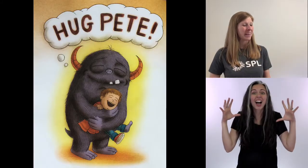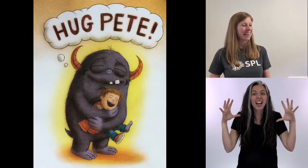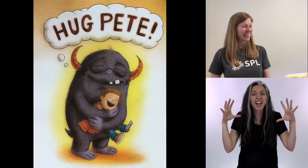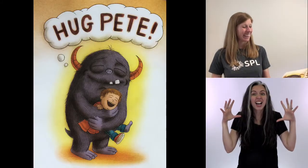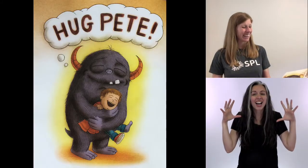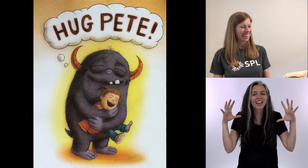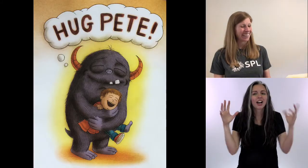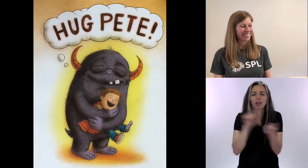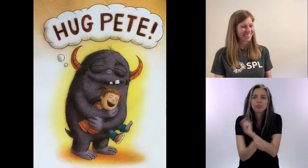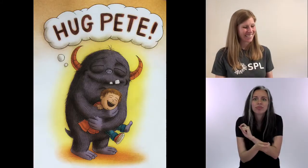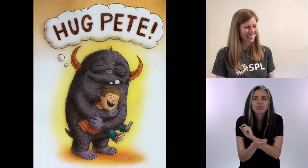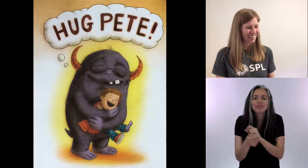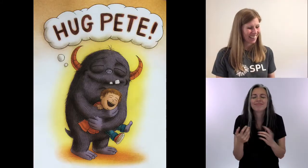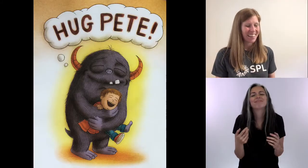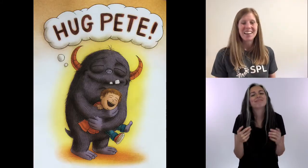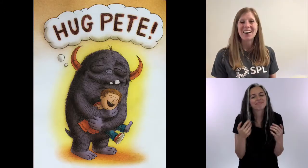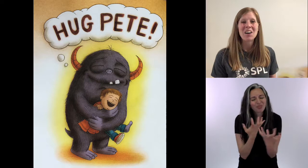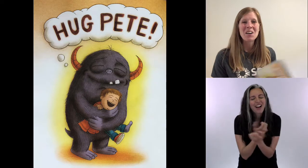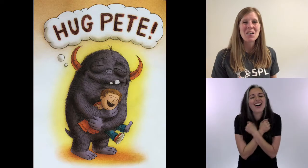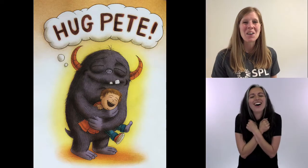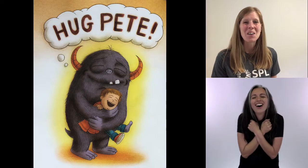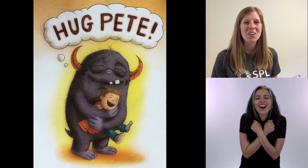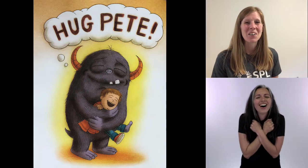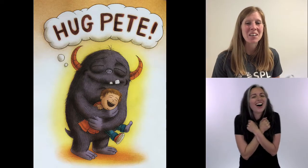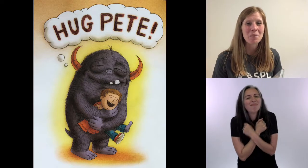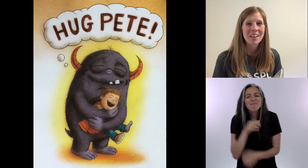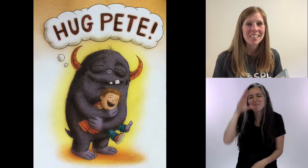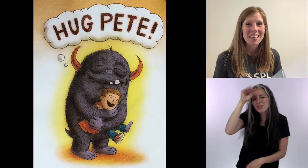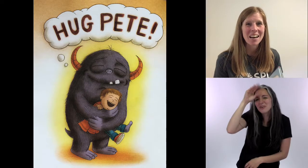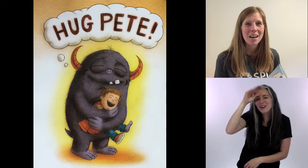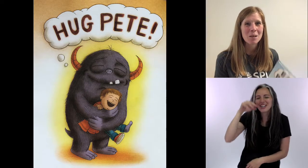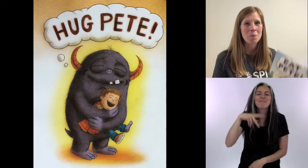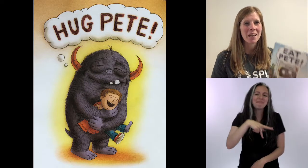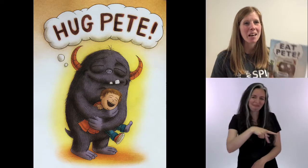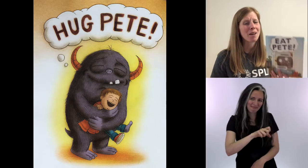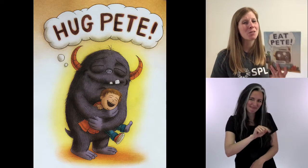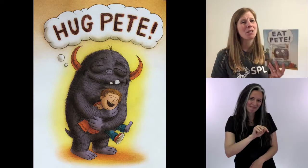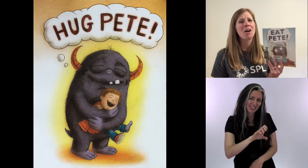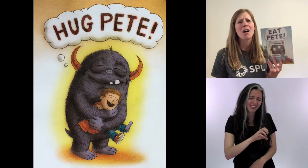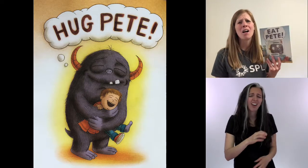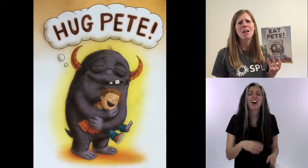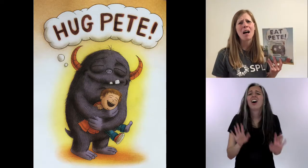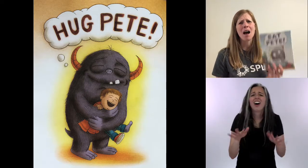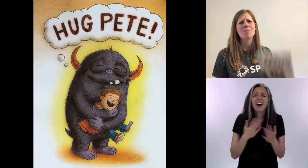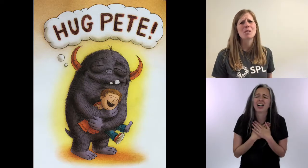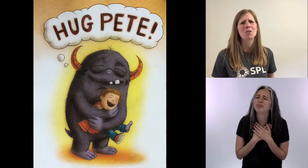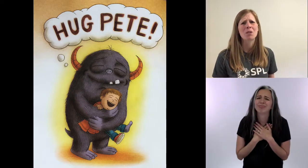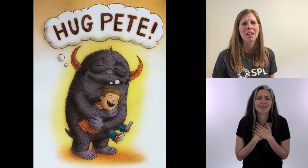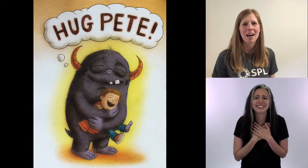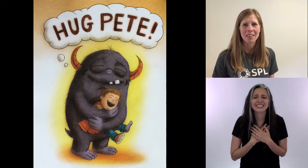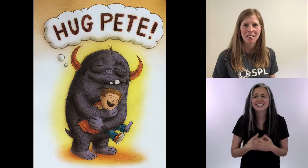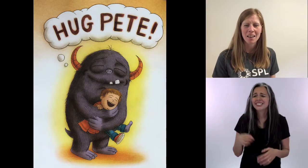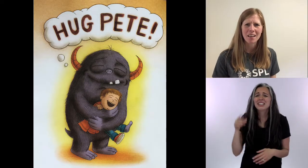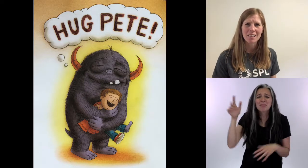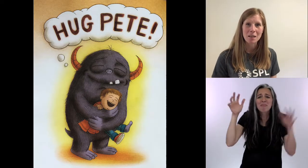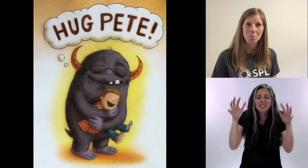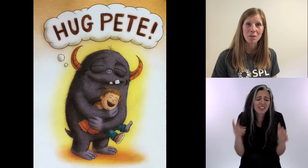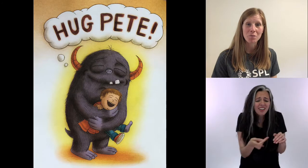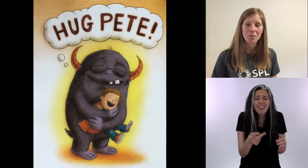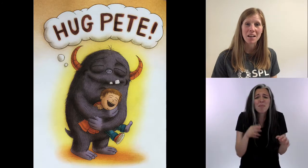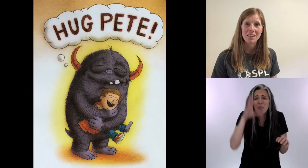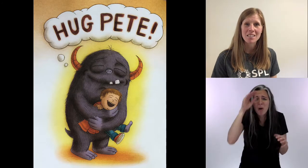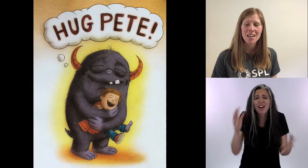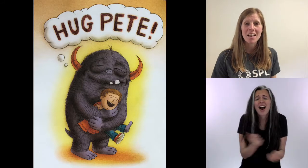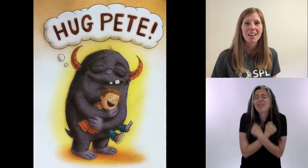Hug Pete. Oh, he wanted to hug Pete after all. I'm so glad that they ended up